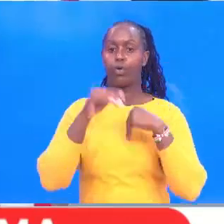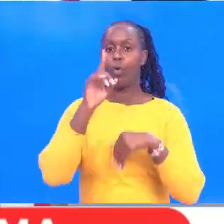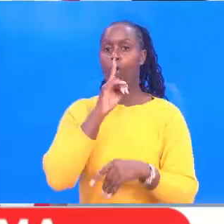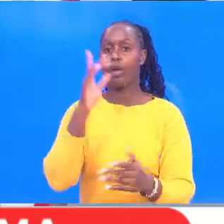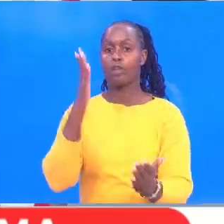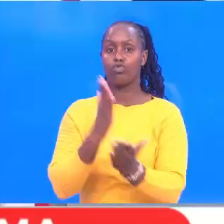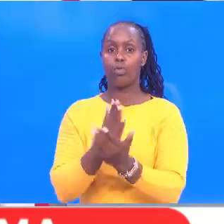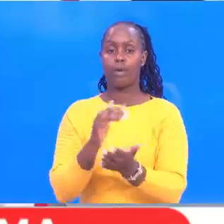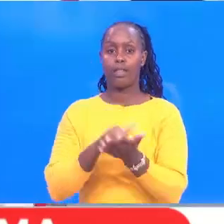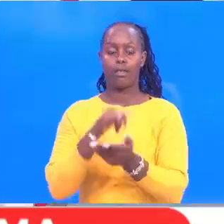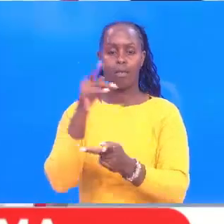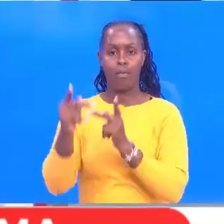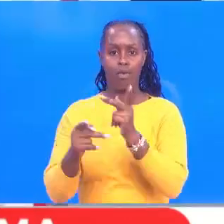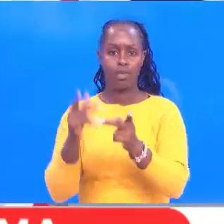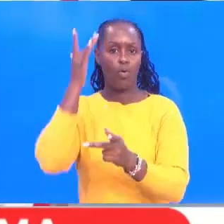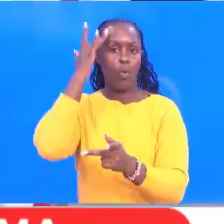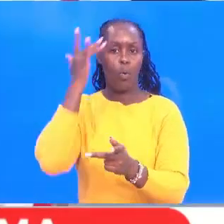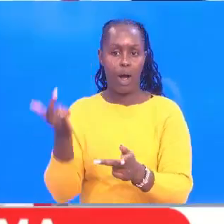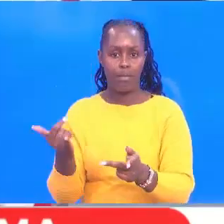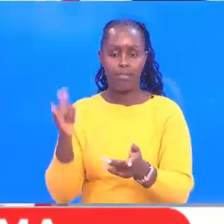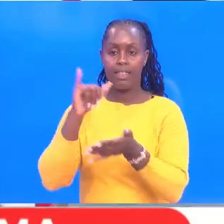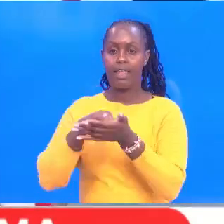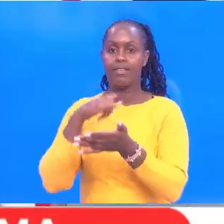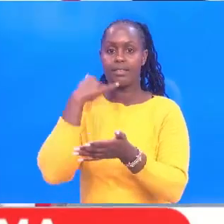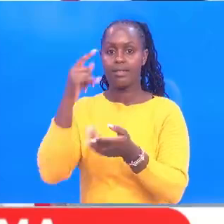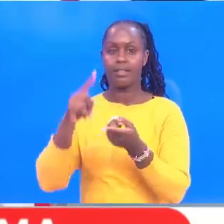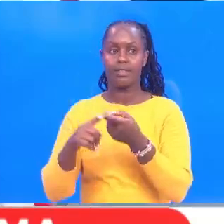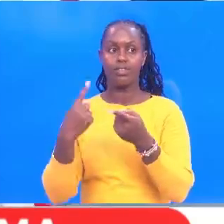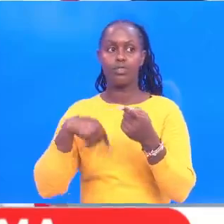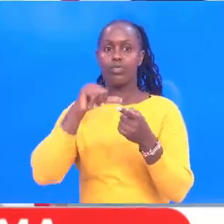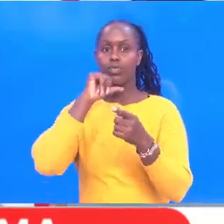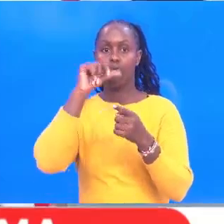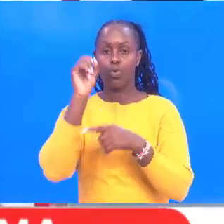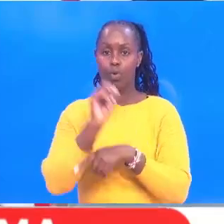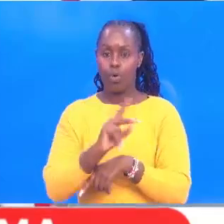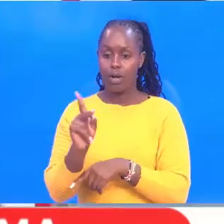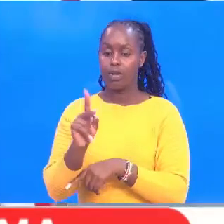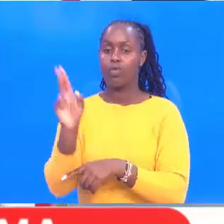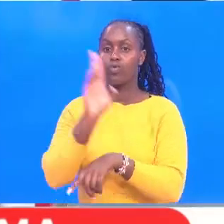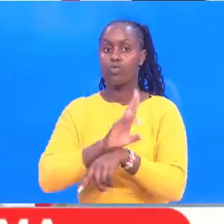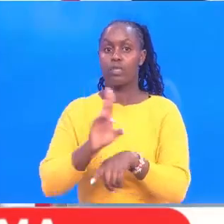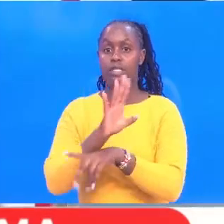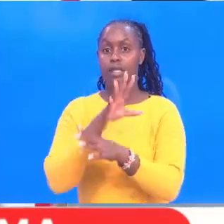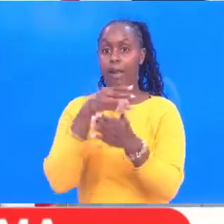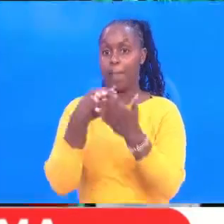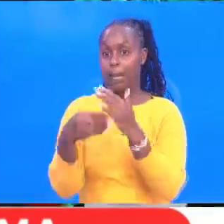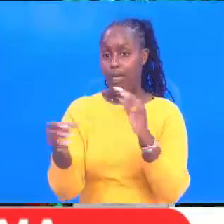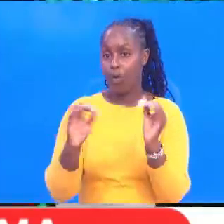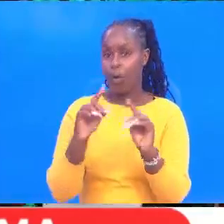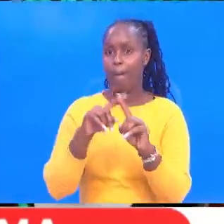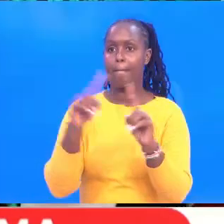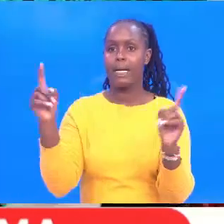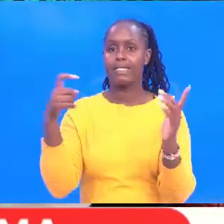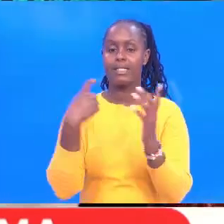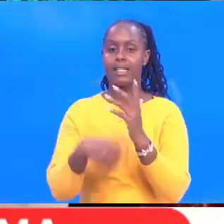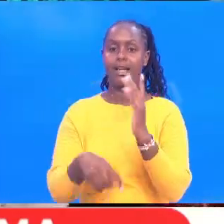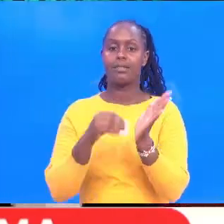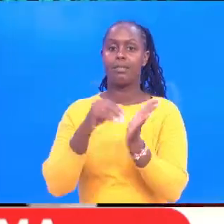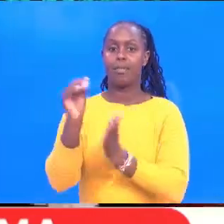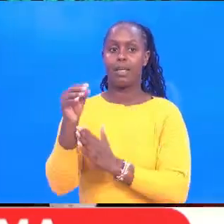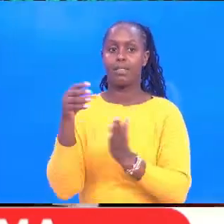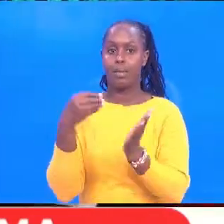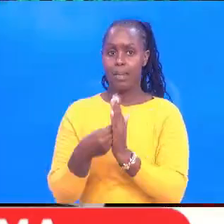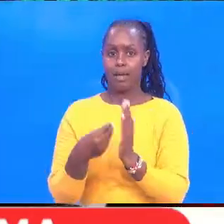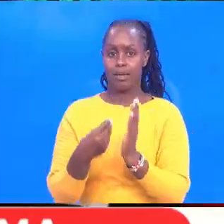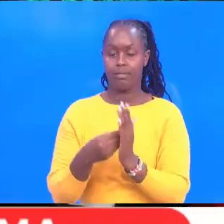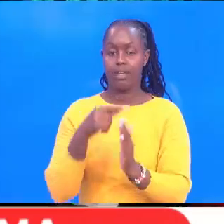that process, because that is illegal. They are not using their money, they are using taxpayers' money. Ni kauli iliyokolezwa na